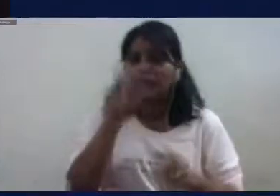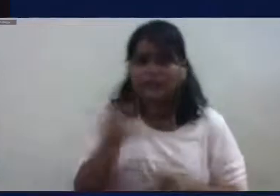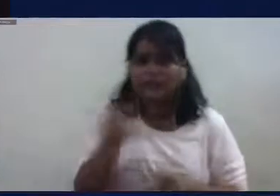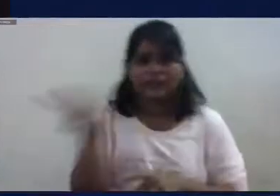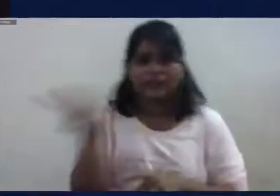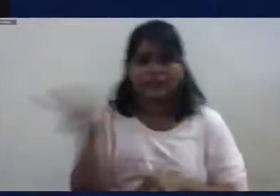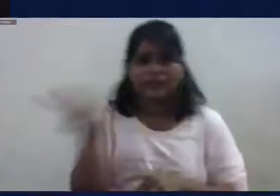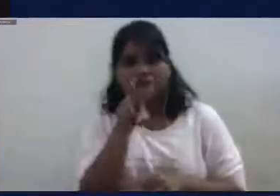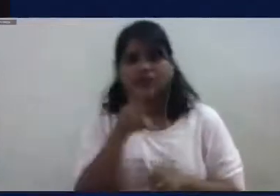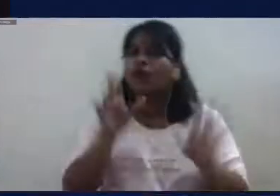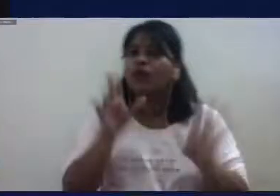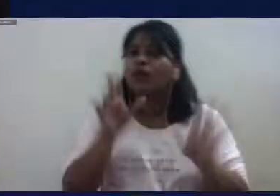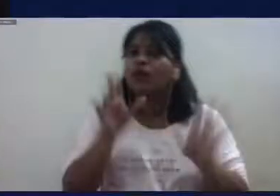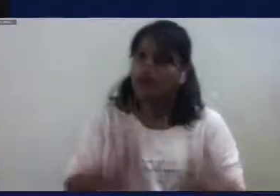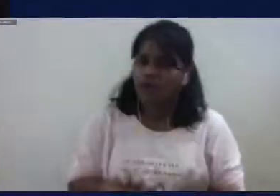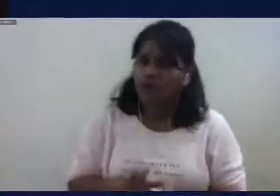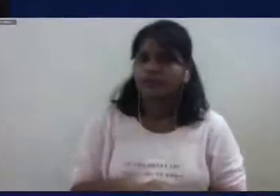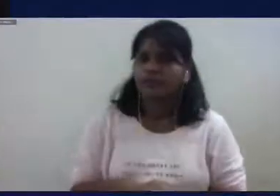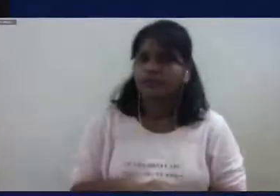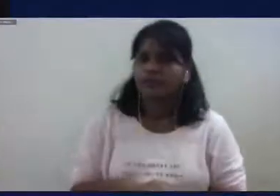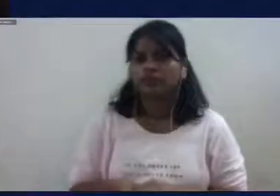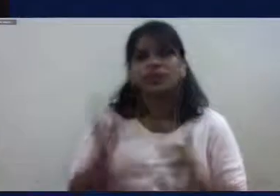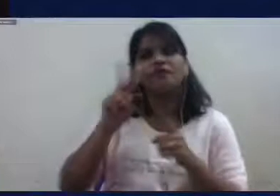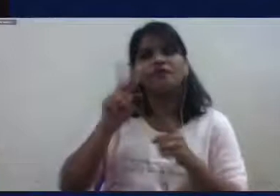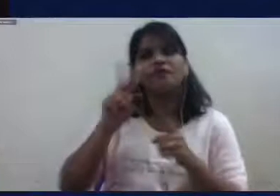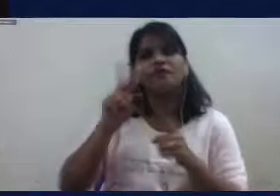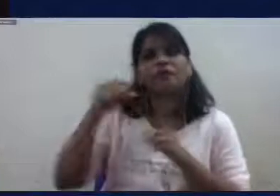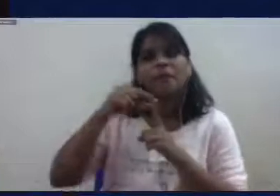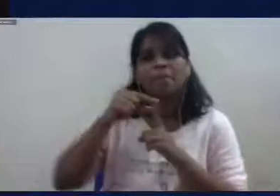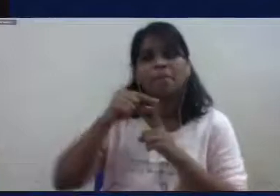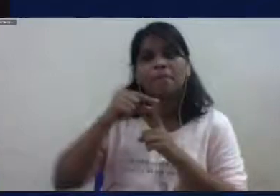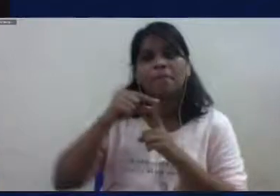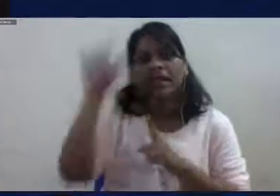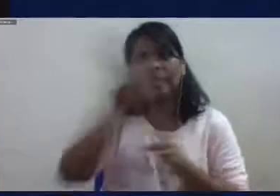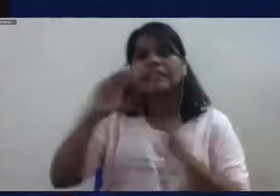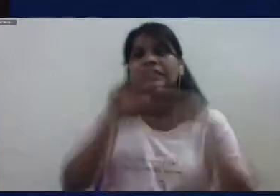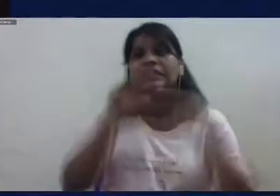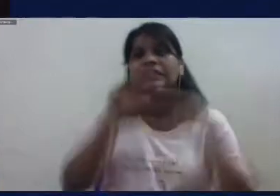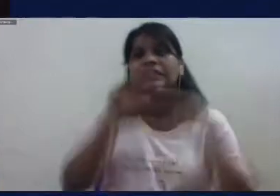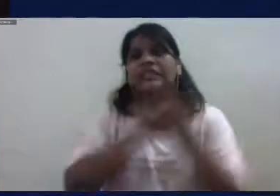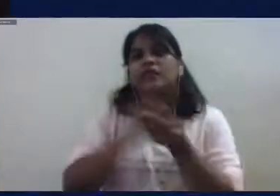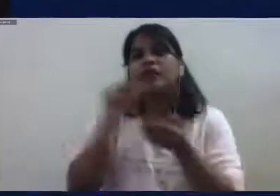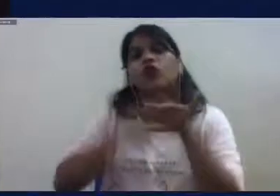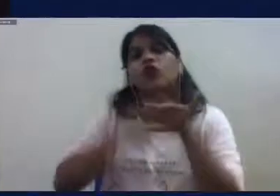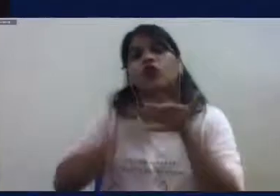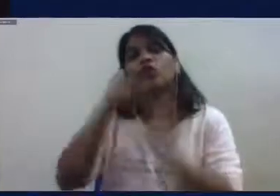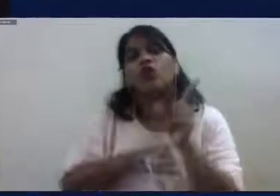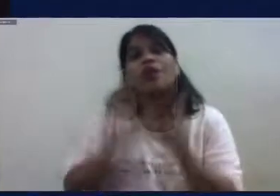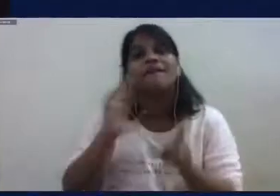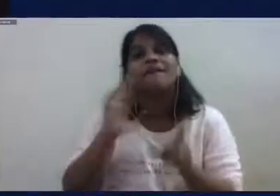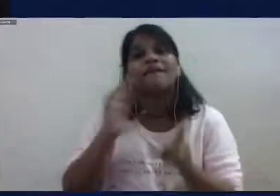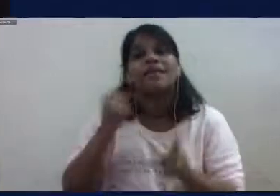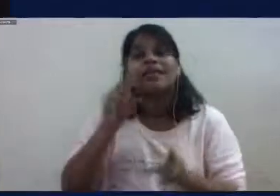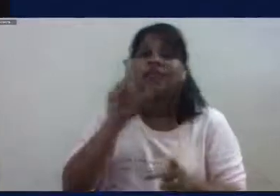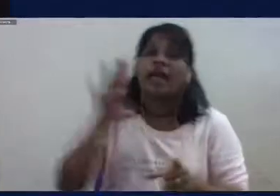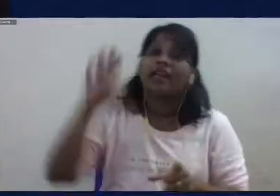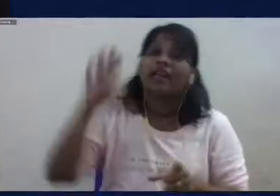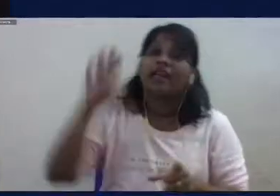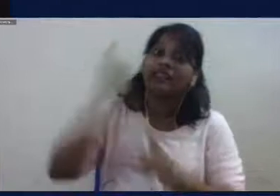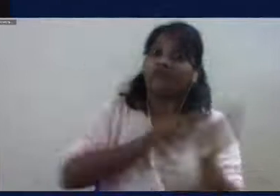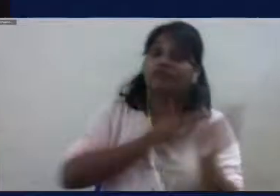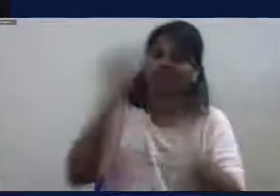out here, he was vice president in Citibank in New York in the 90s. And one fine